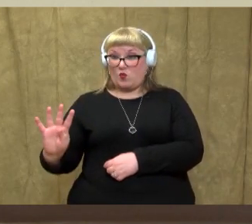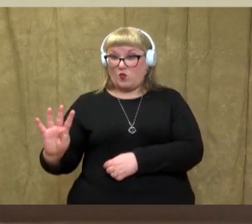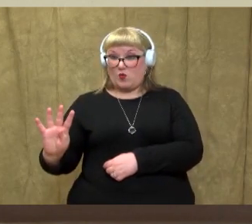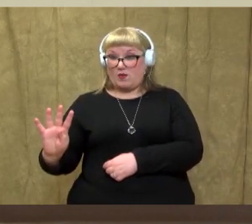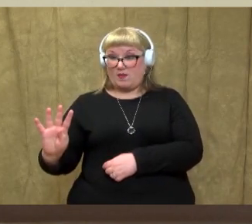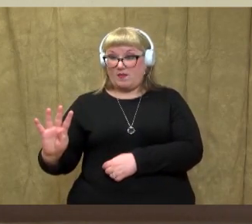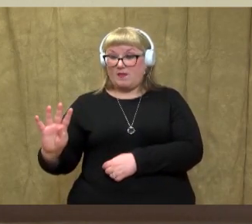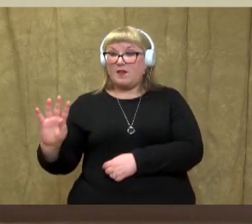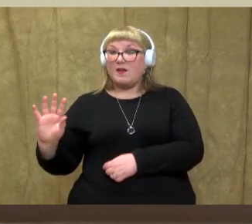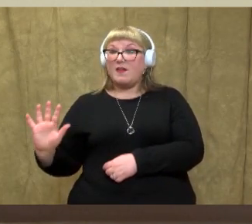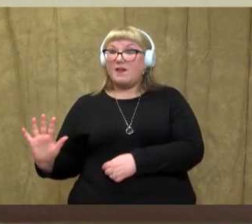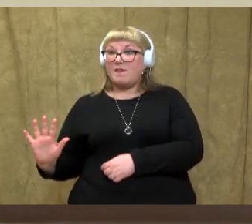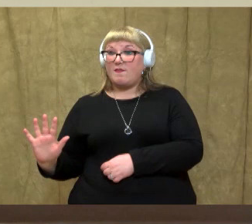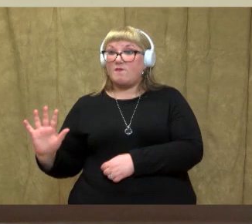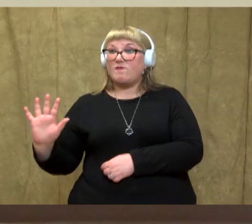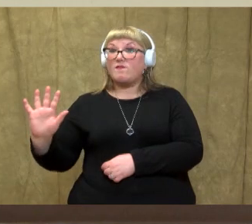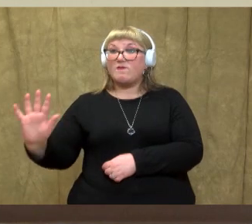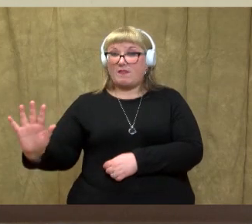4,